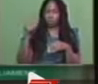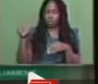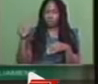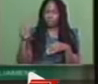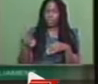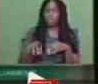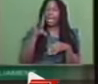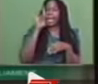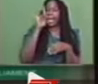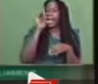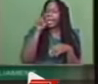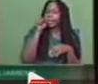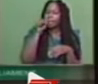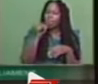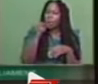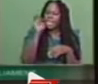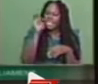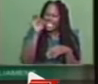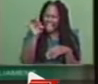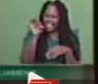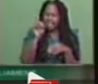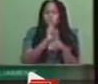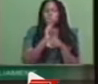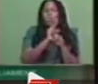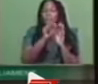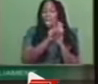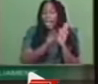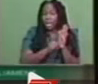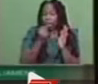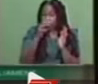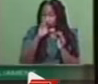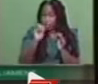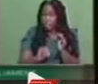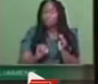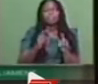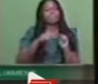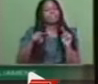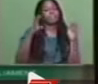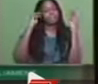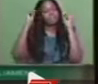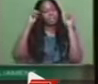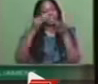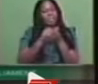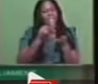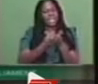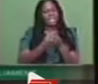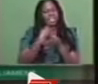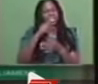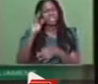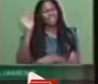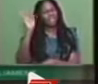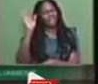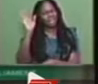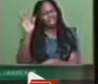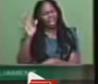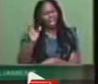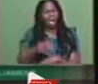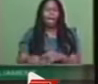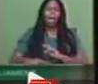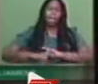billion using the legal formula. Do you know what that minister did? He maxed out the overdraft above that legal